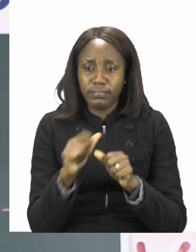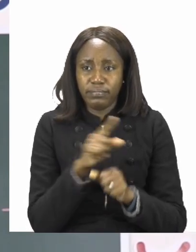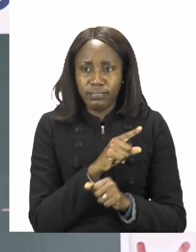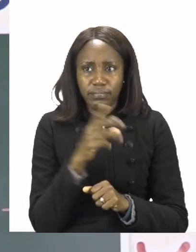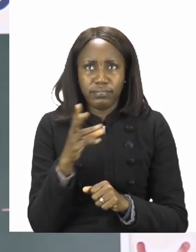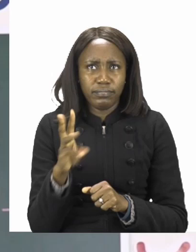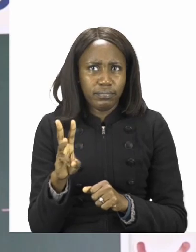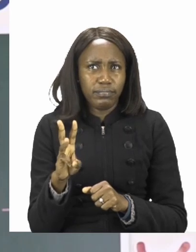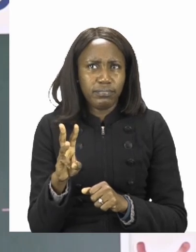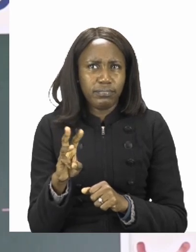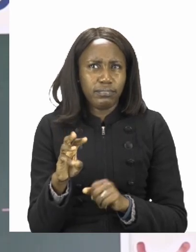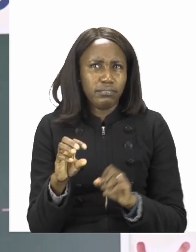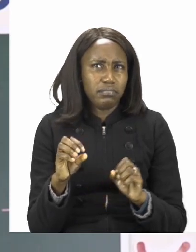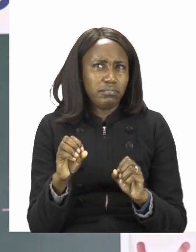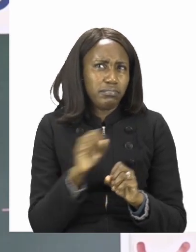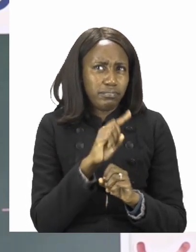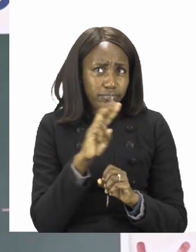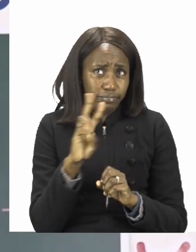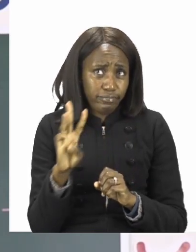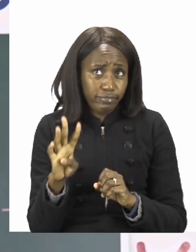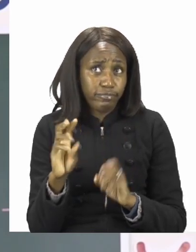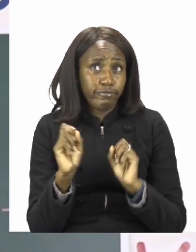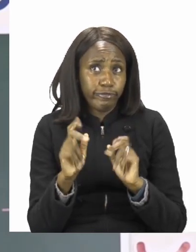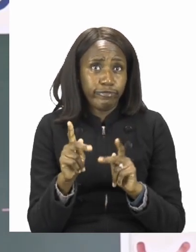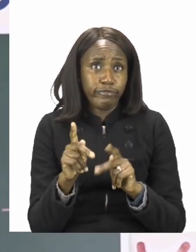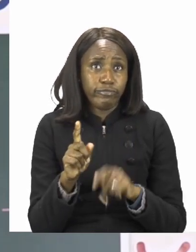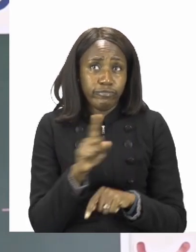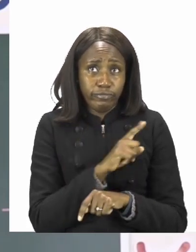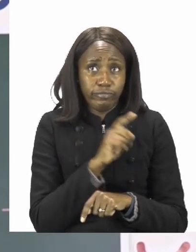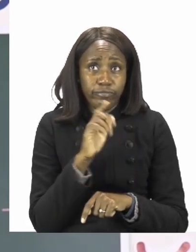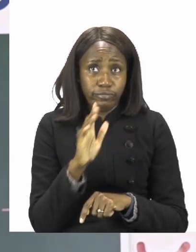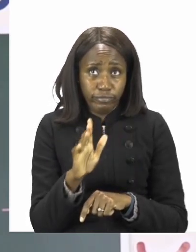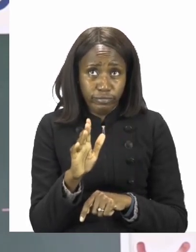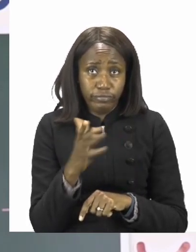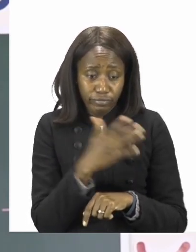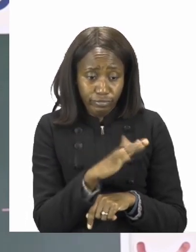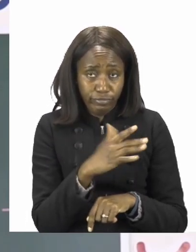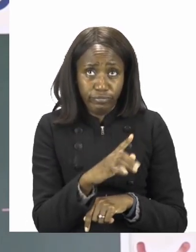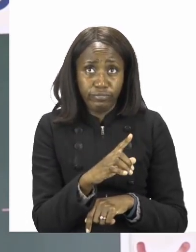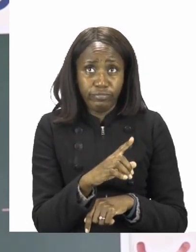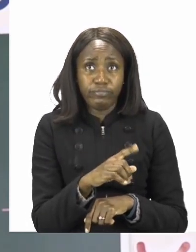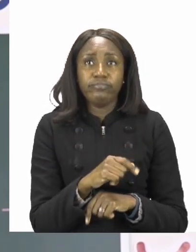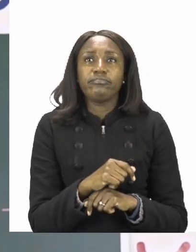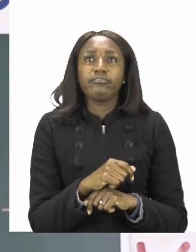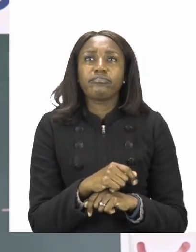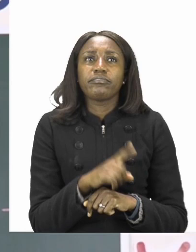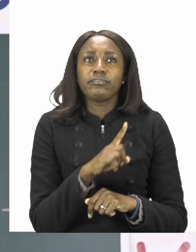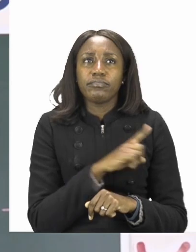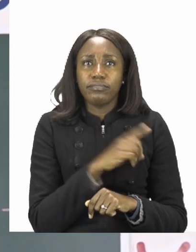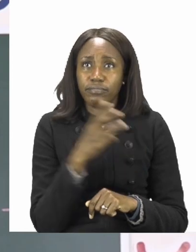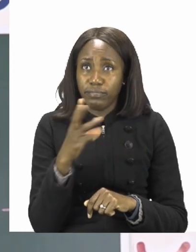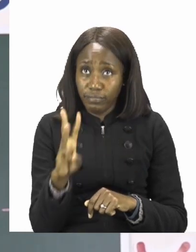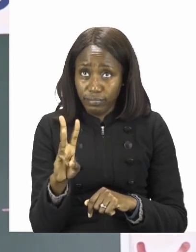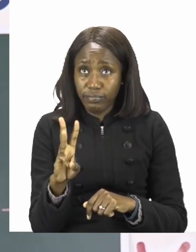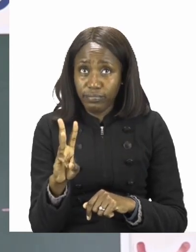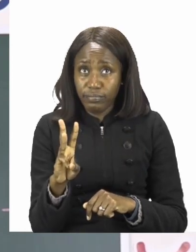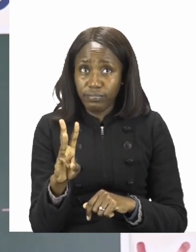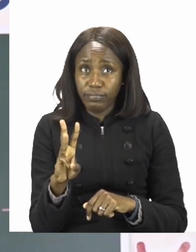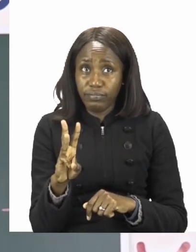we need to count out loud. 15 is already there, then